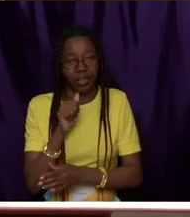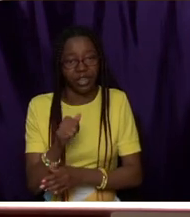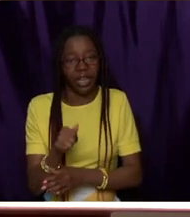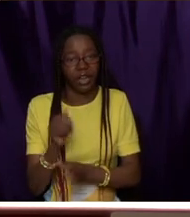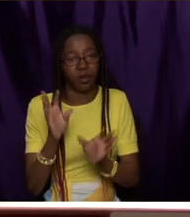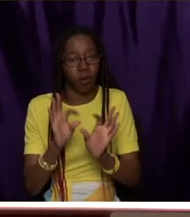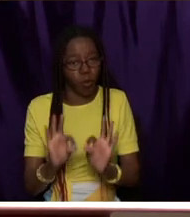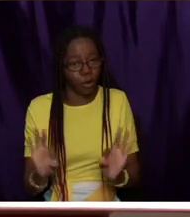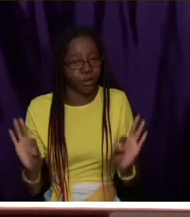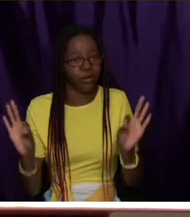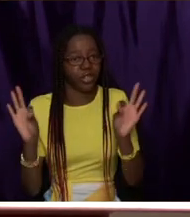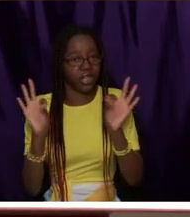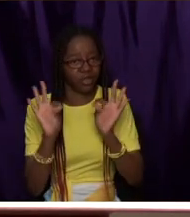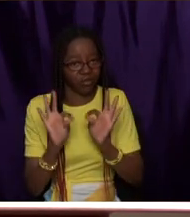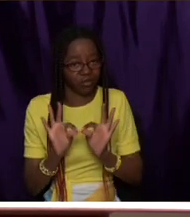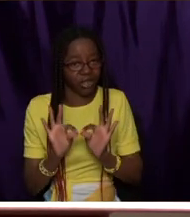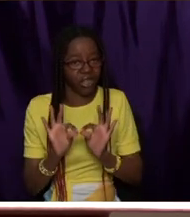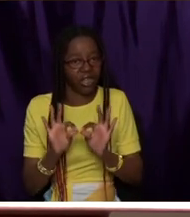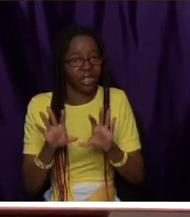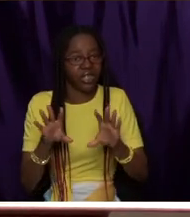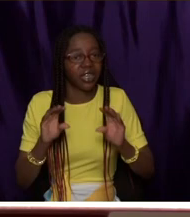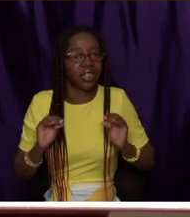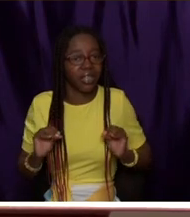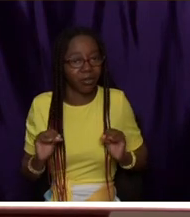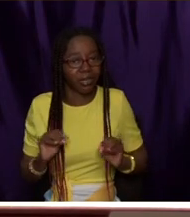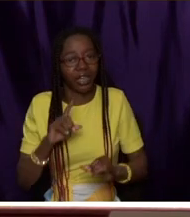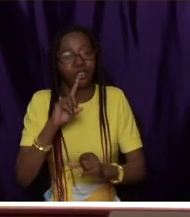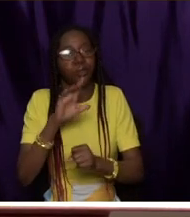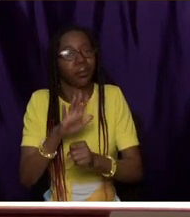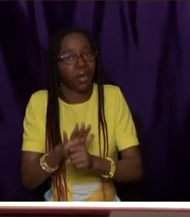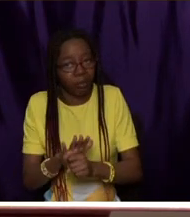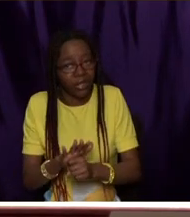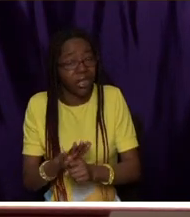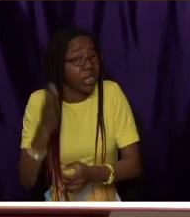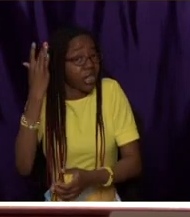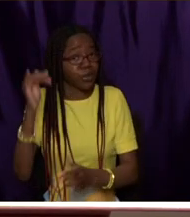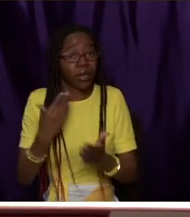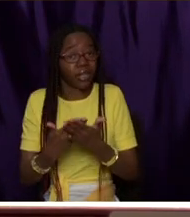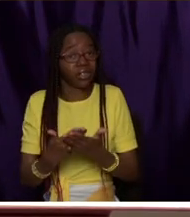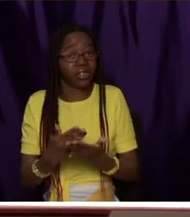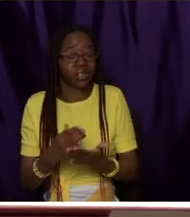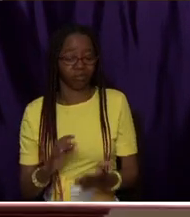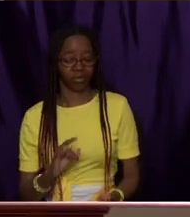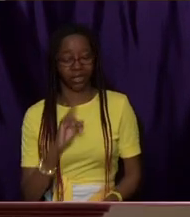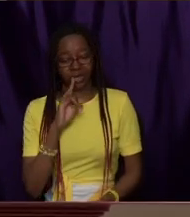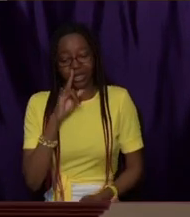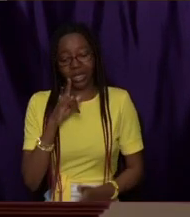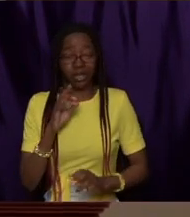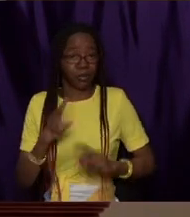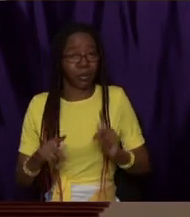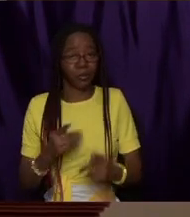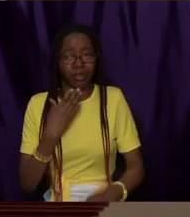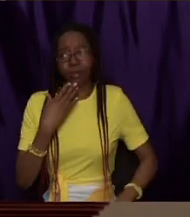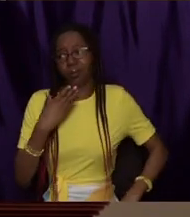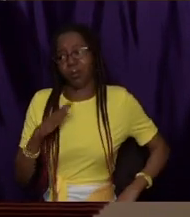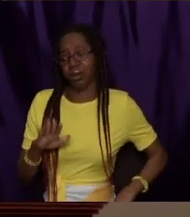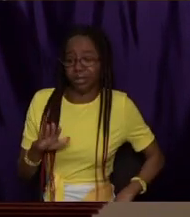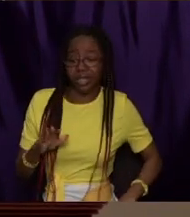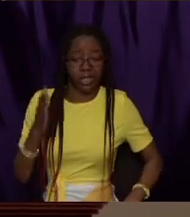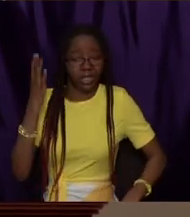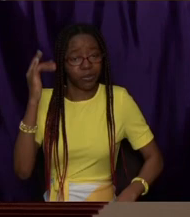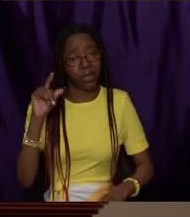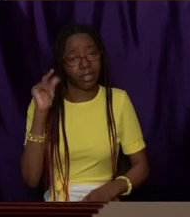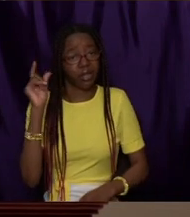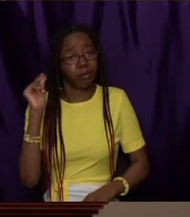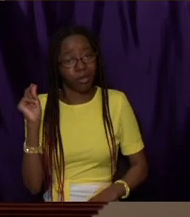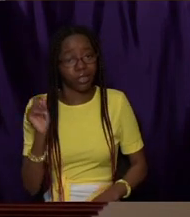deserve to claim it as your promise. That's why good stuck-up church folk are the worst. That's why them Moses